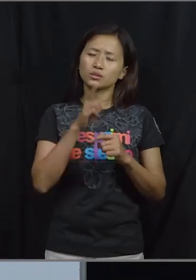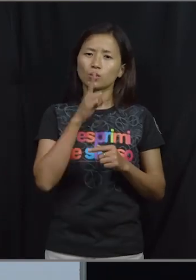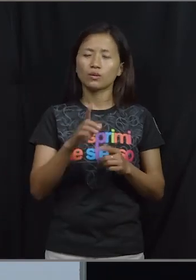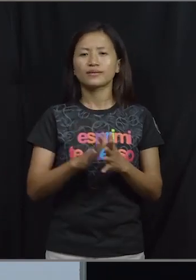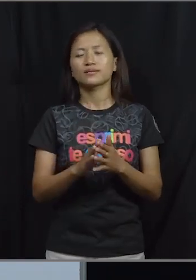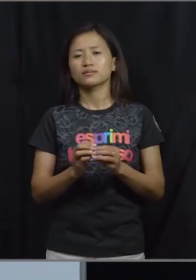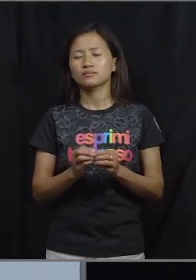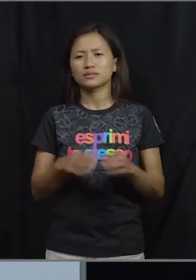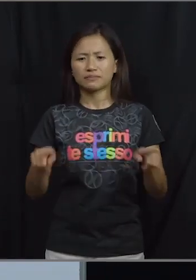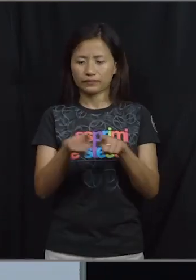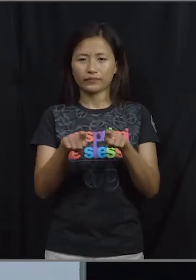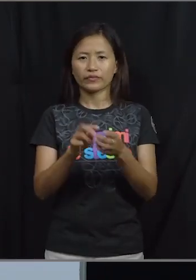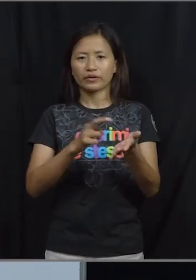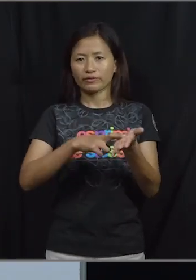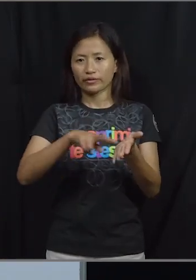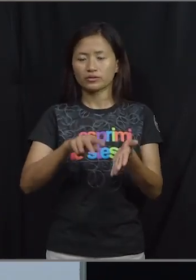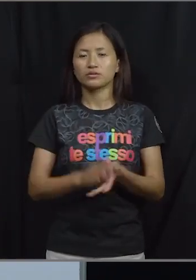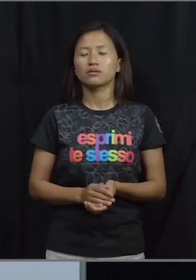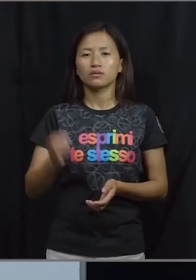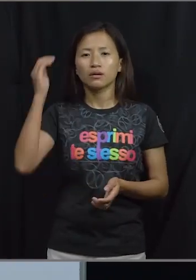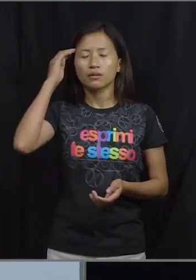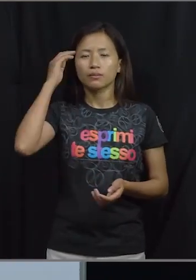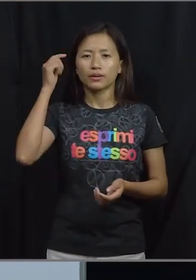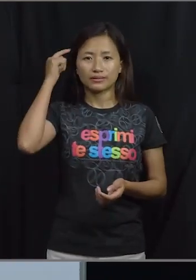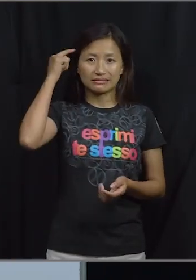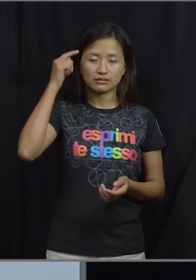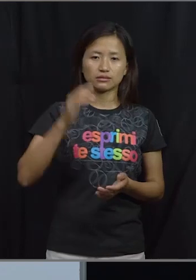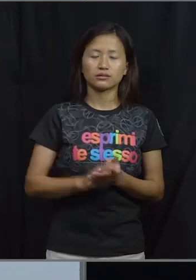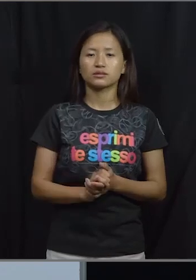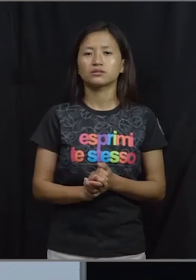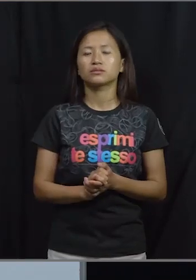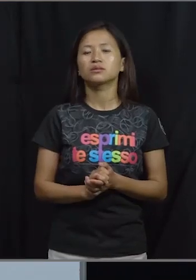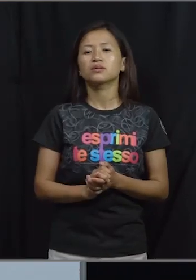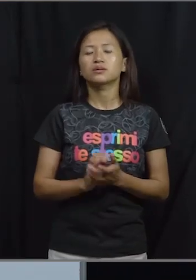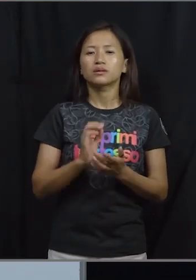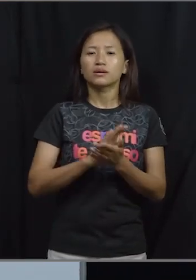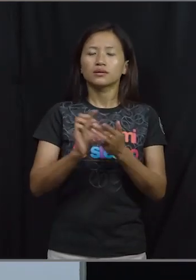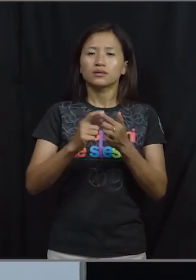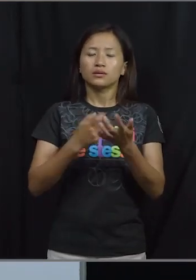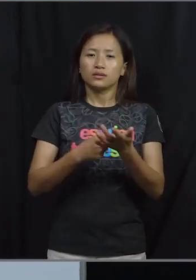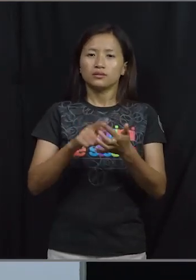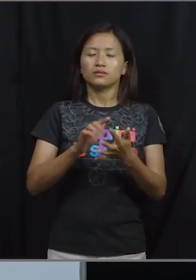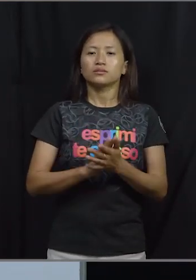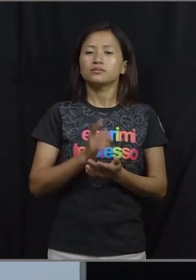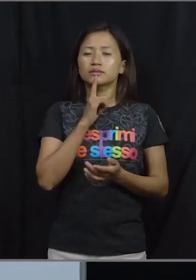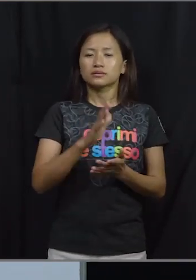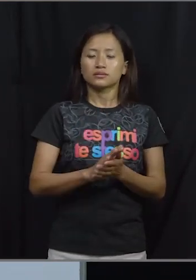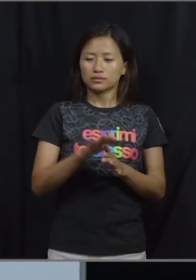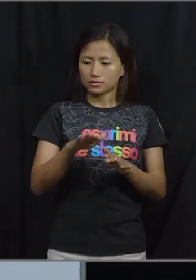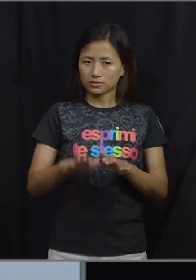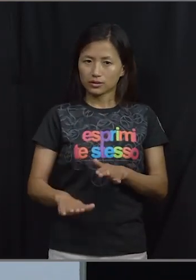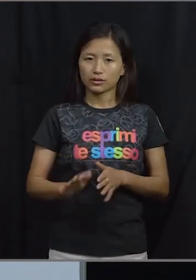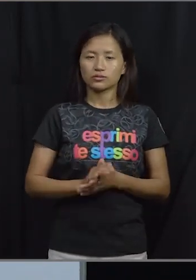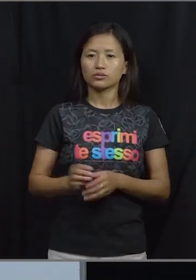right? So the instinct or the mind or the mental hereditary will tell the child